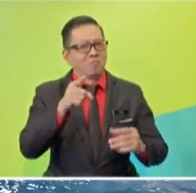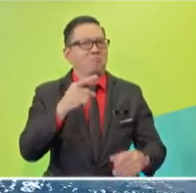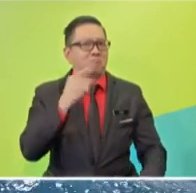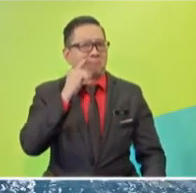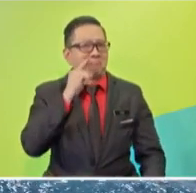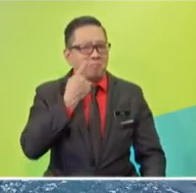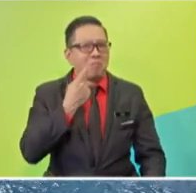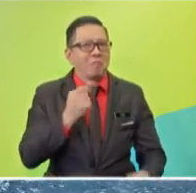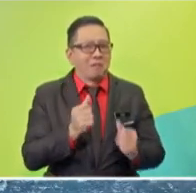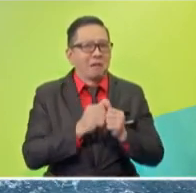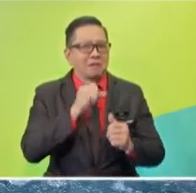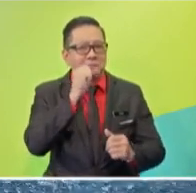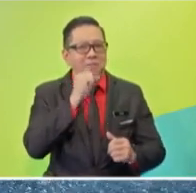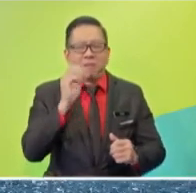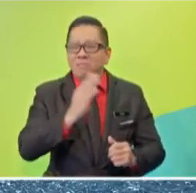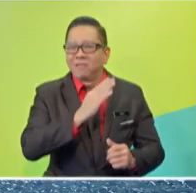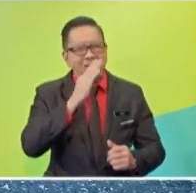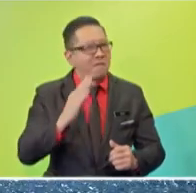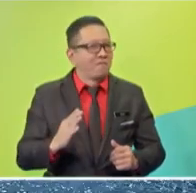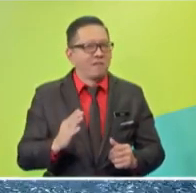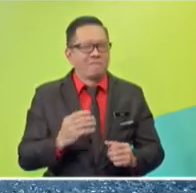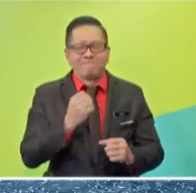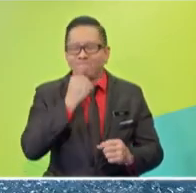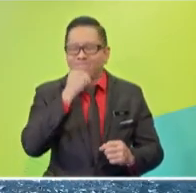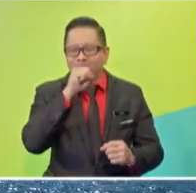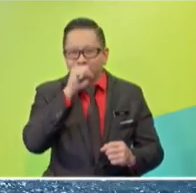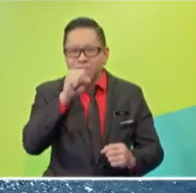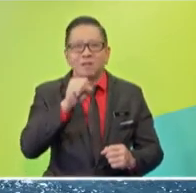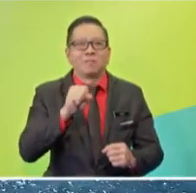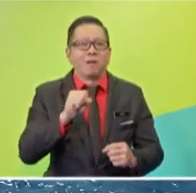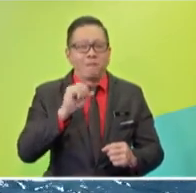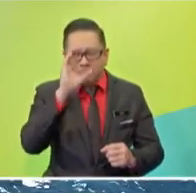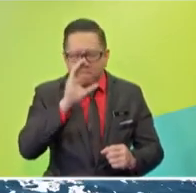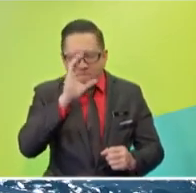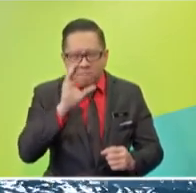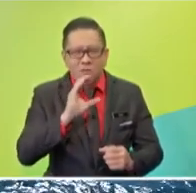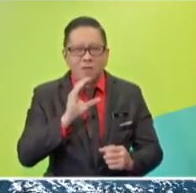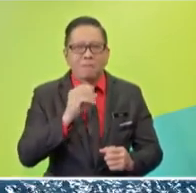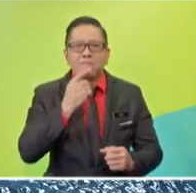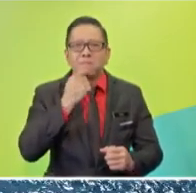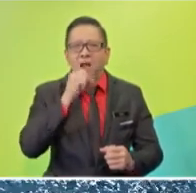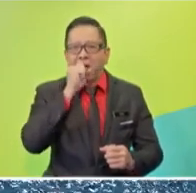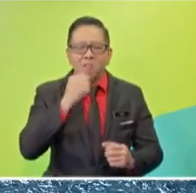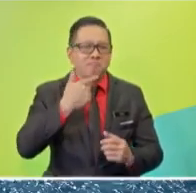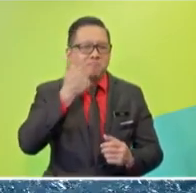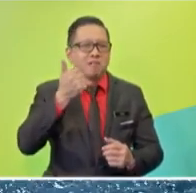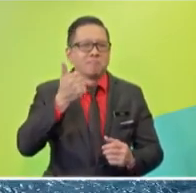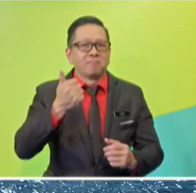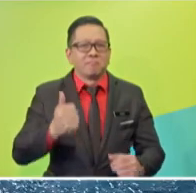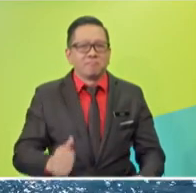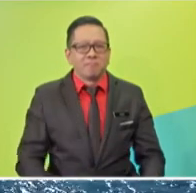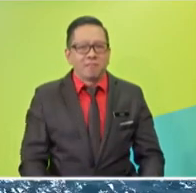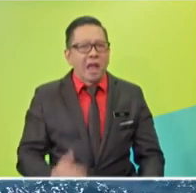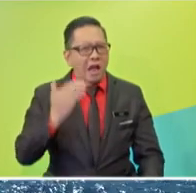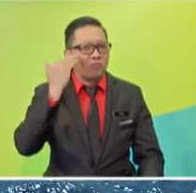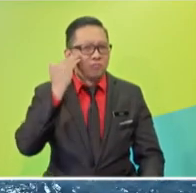cream? Never. I love the challenge of finding the best flavors. I know that ice cream makes